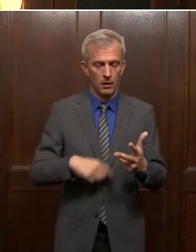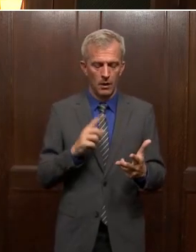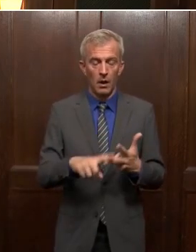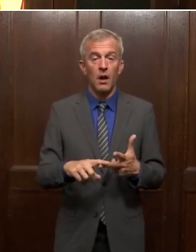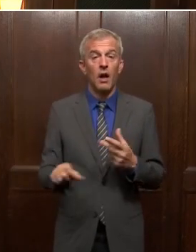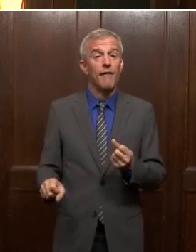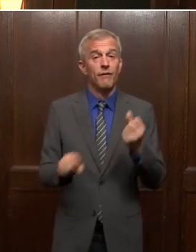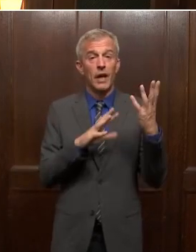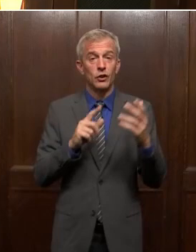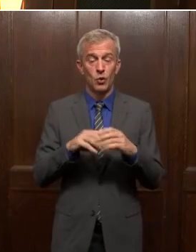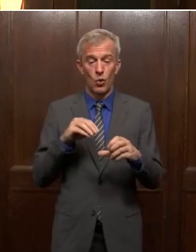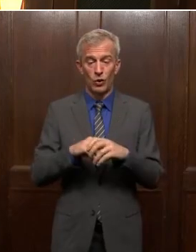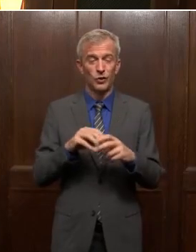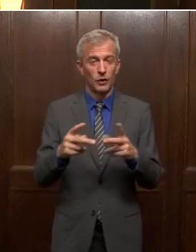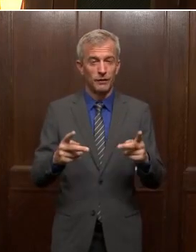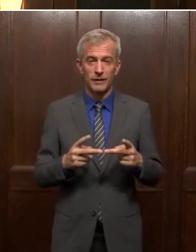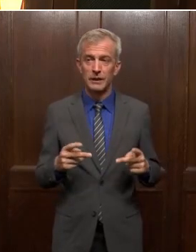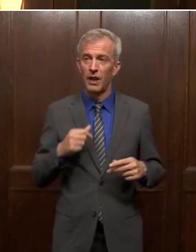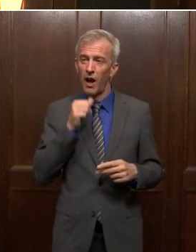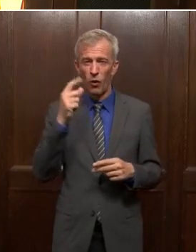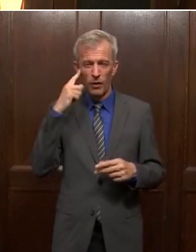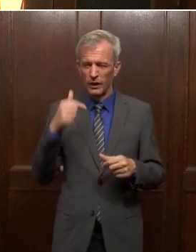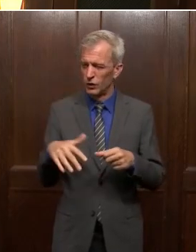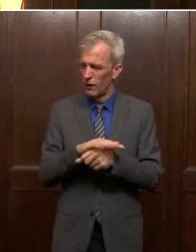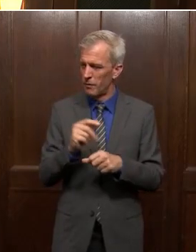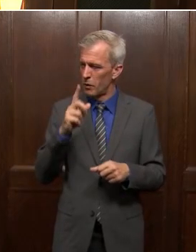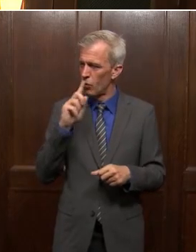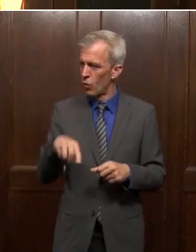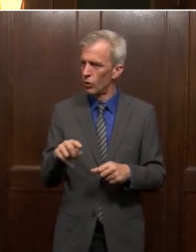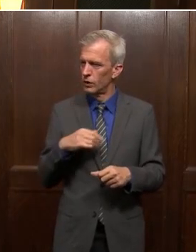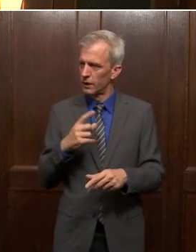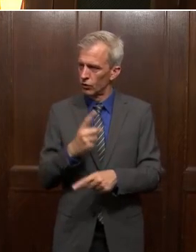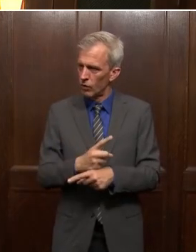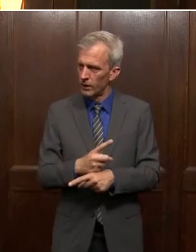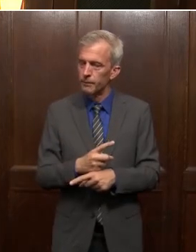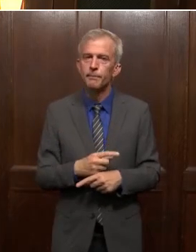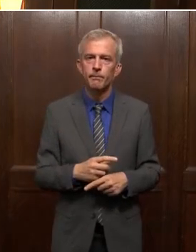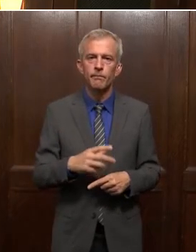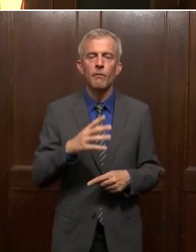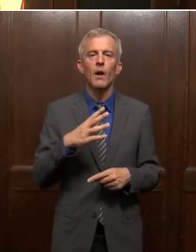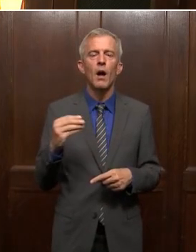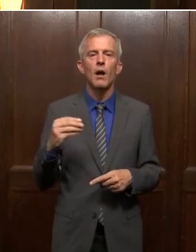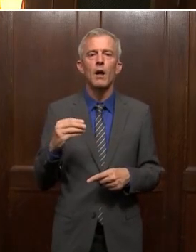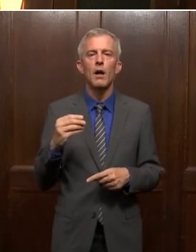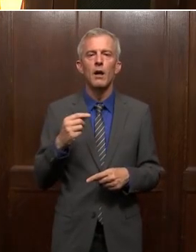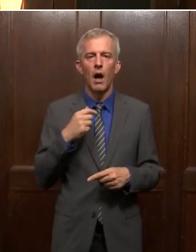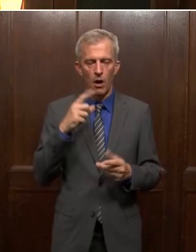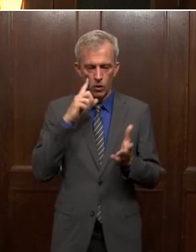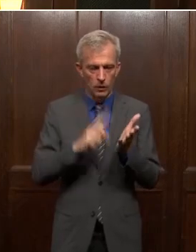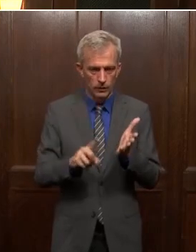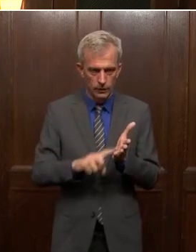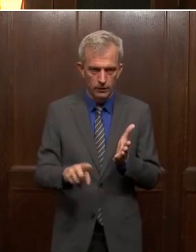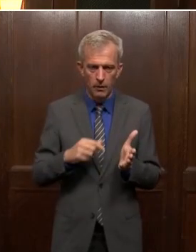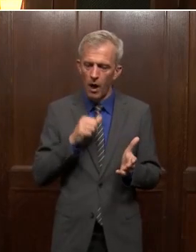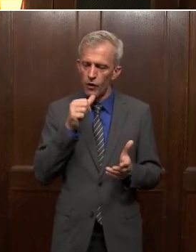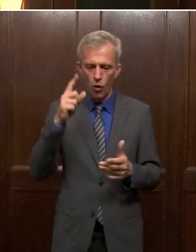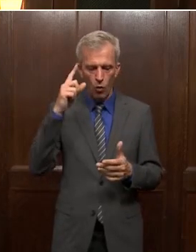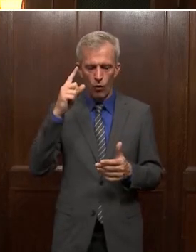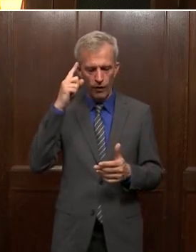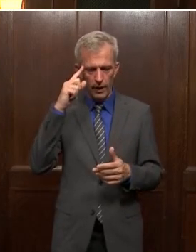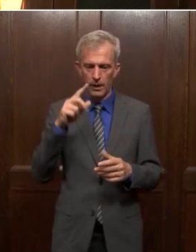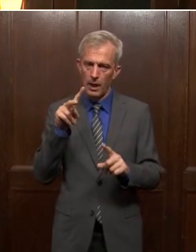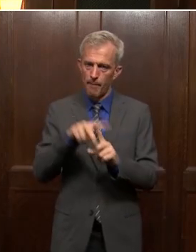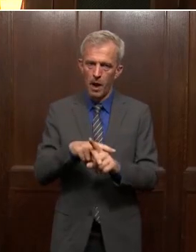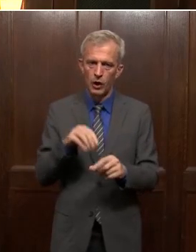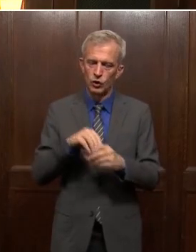to storage facilities, I don't believe that is covered by the order, is that correct? And I'll look into that, but I do not believe it applies to